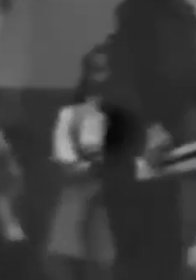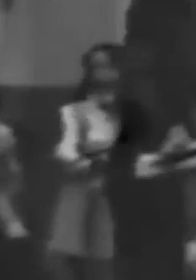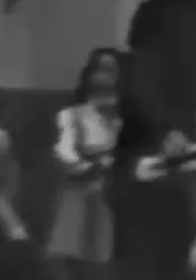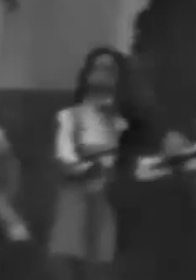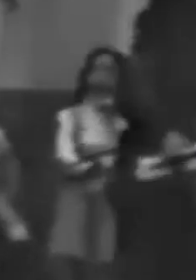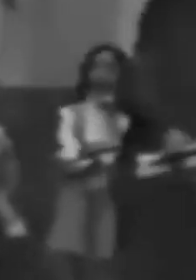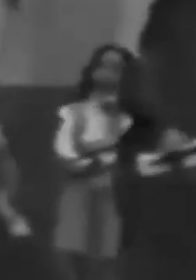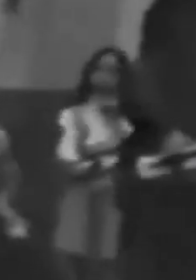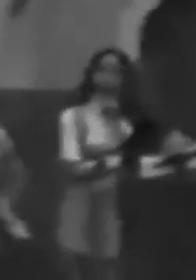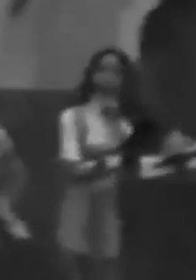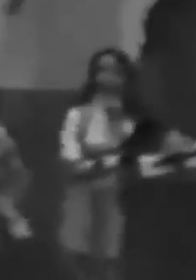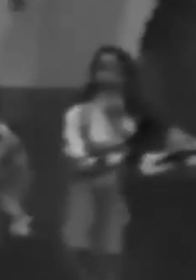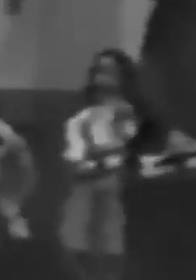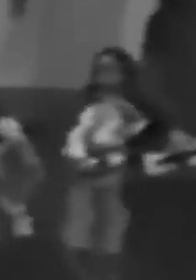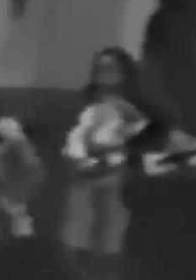Once upon a time,